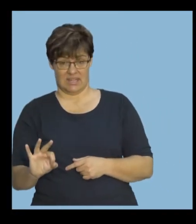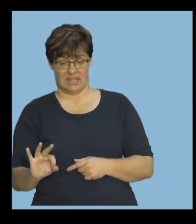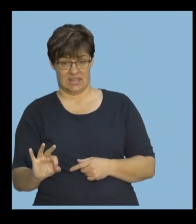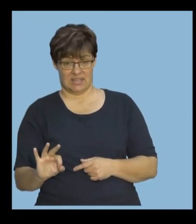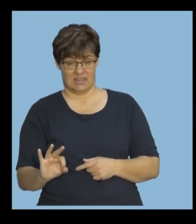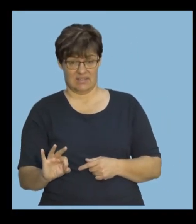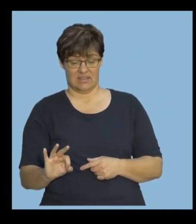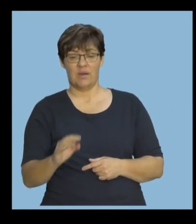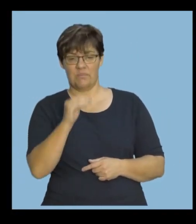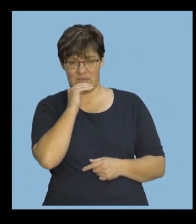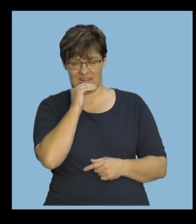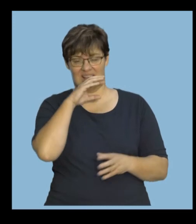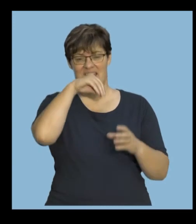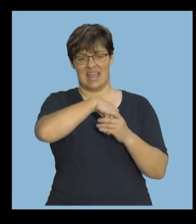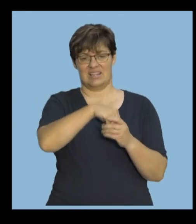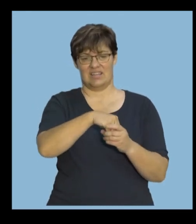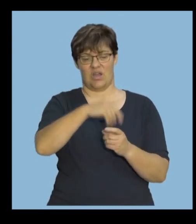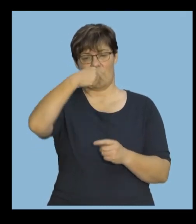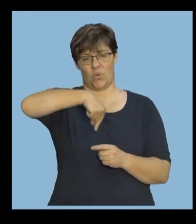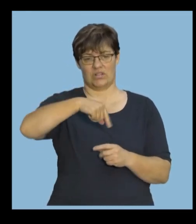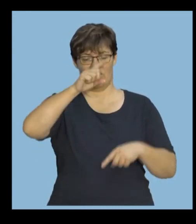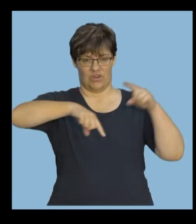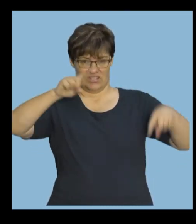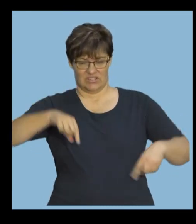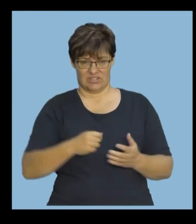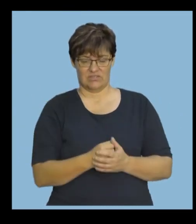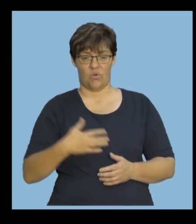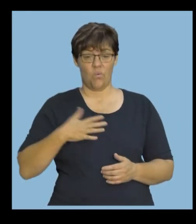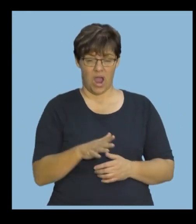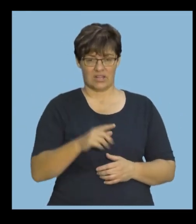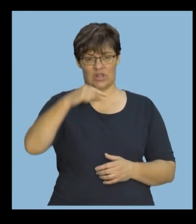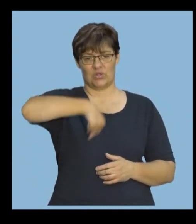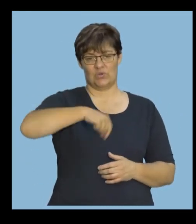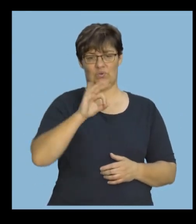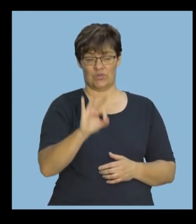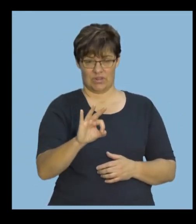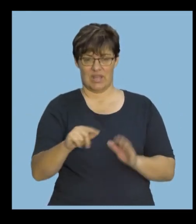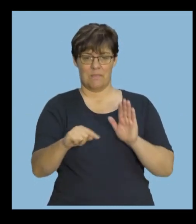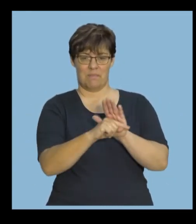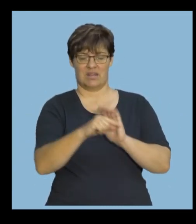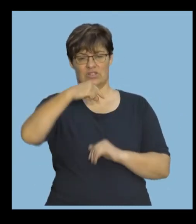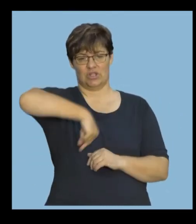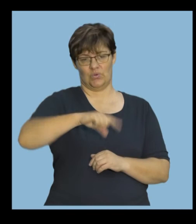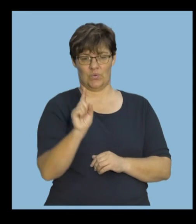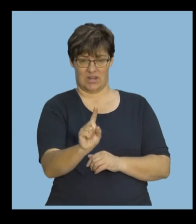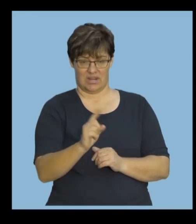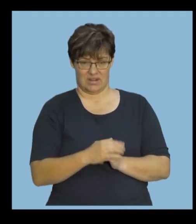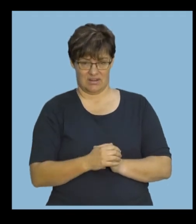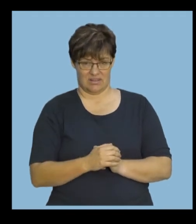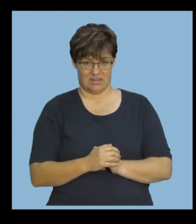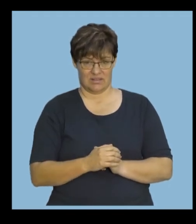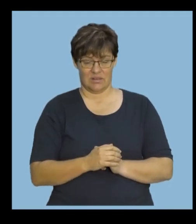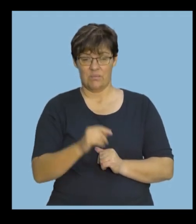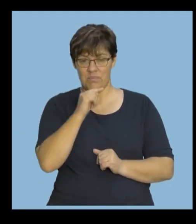and Q3 will give us the interquartile range. So we need the value of Q3 minus